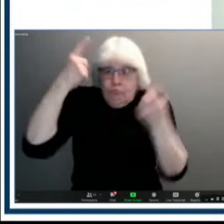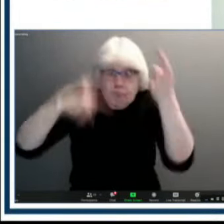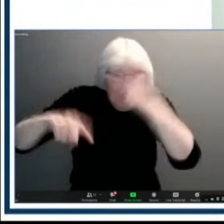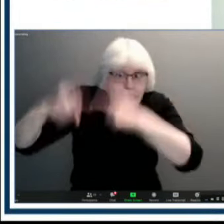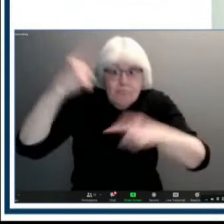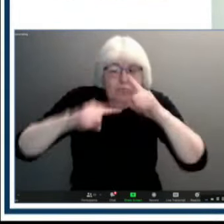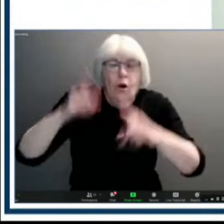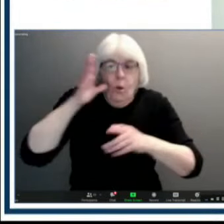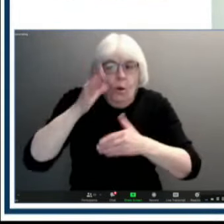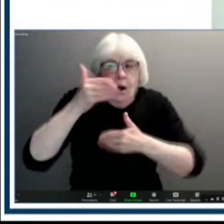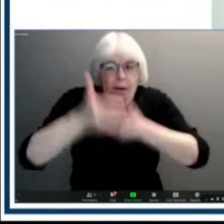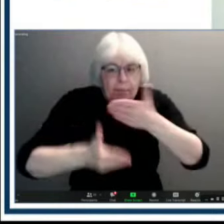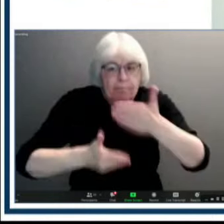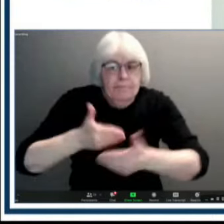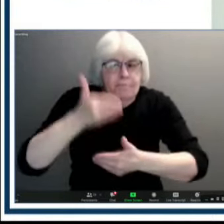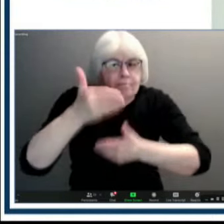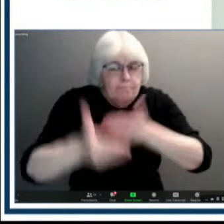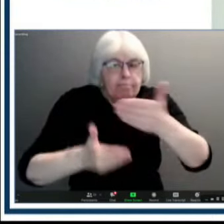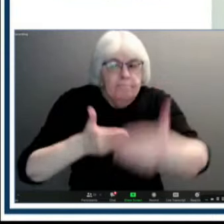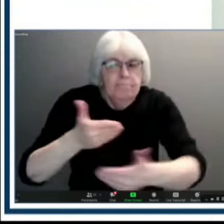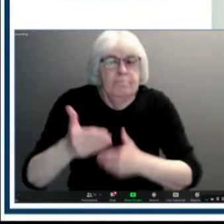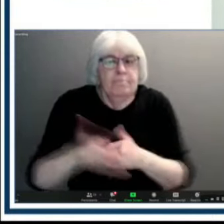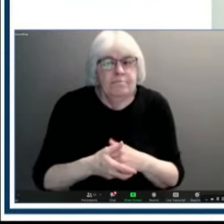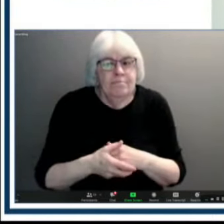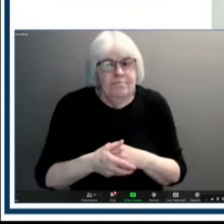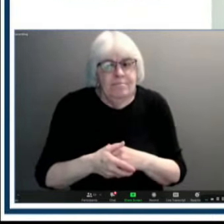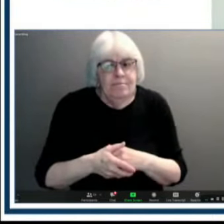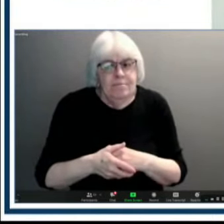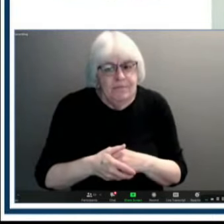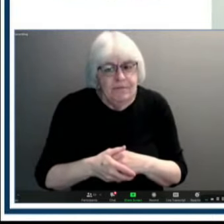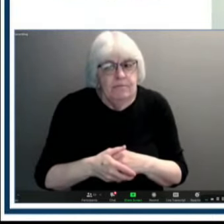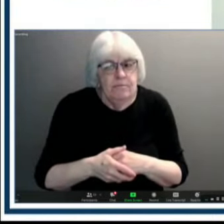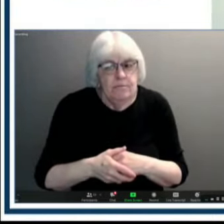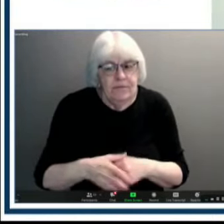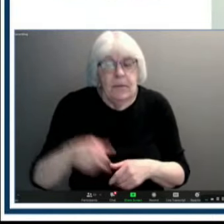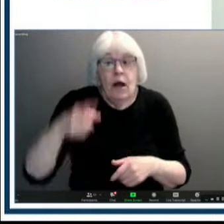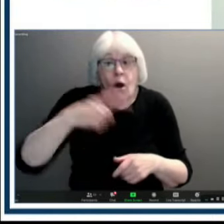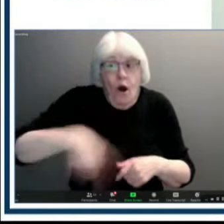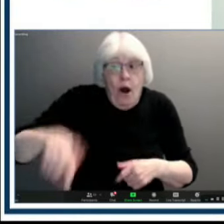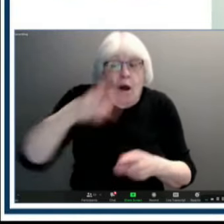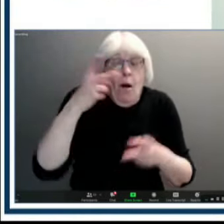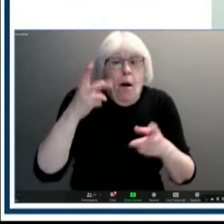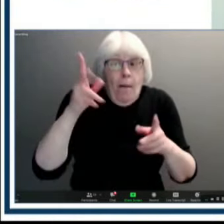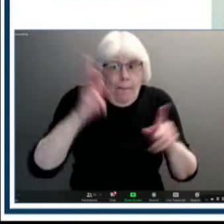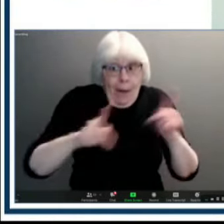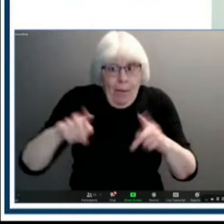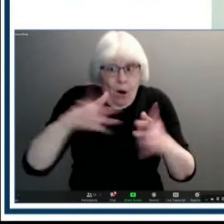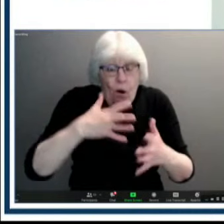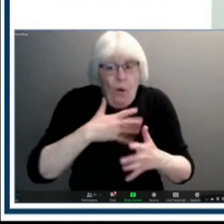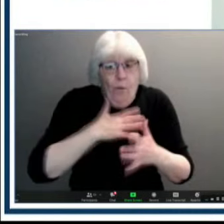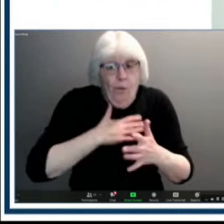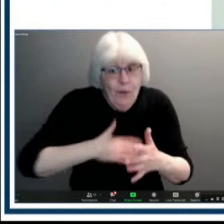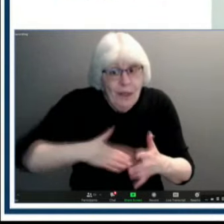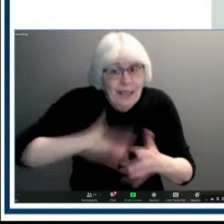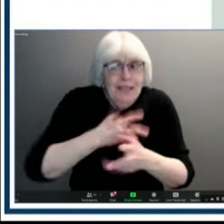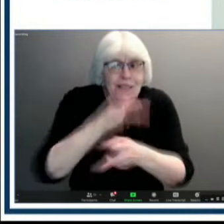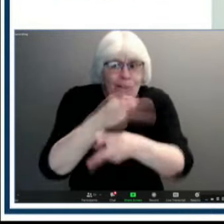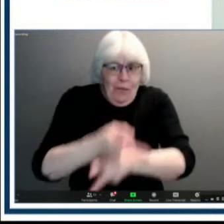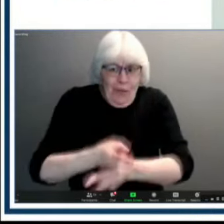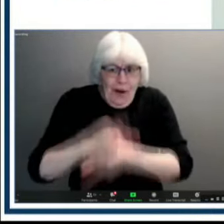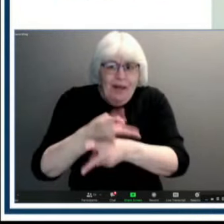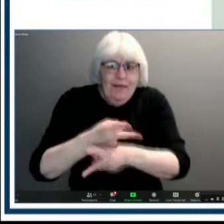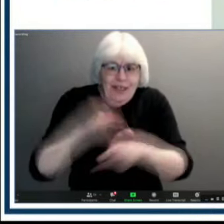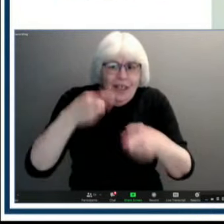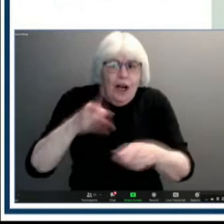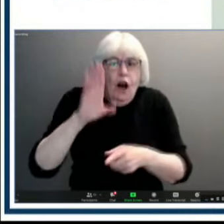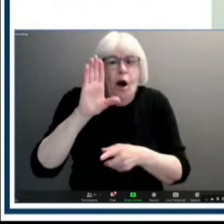Scotians is just be extra cautious while you wait for your booster. Be extra cautious in limiting